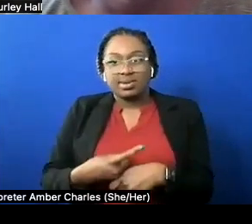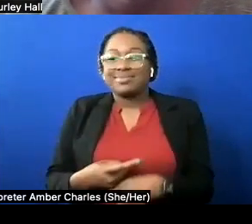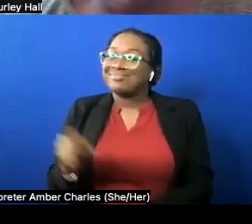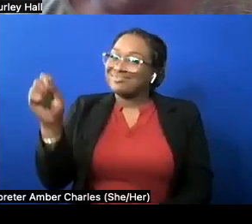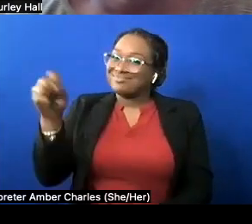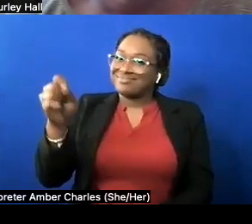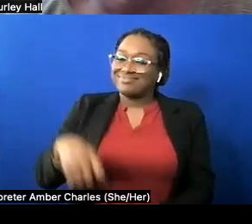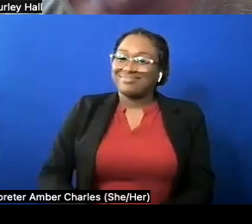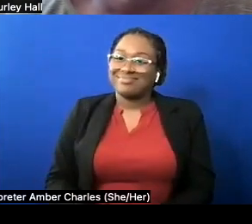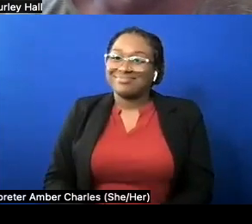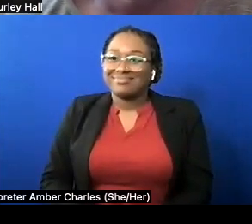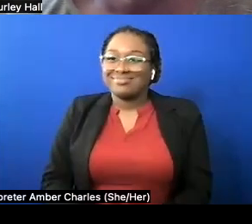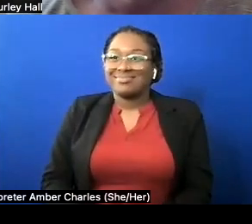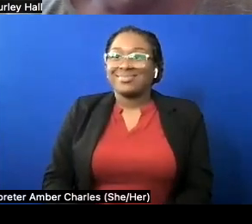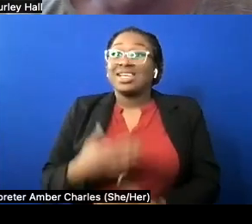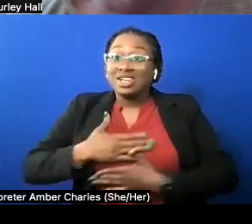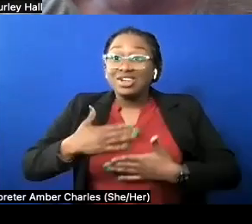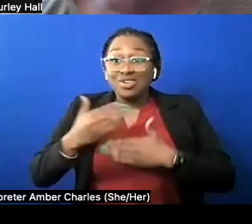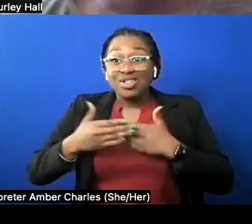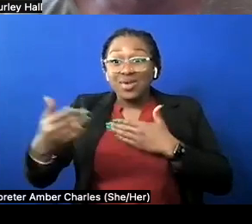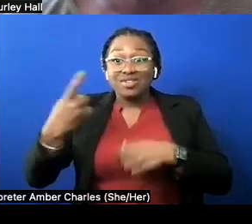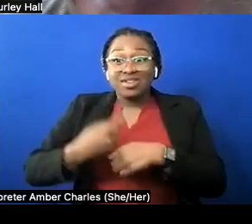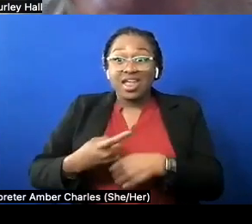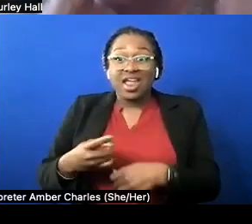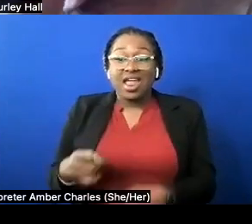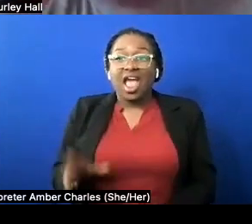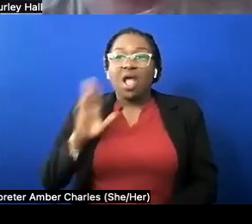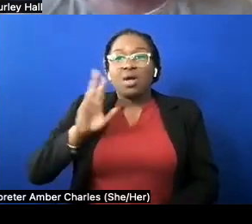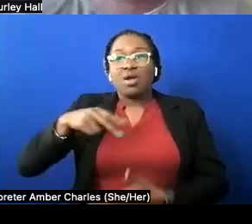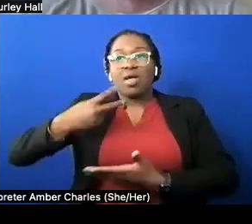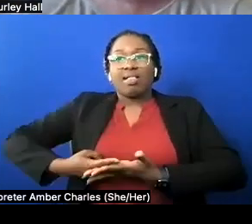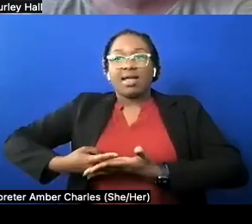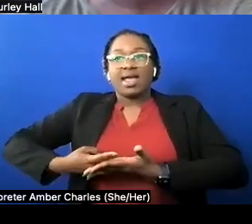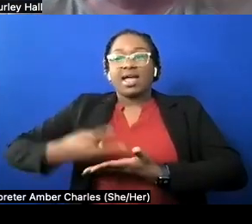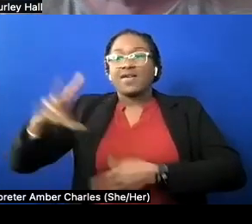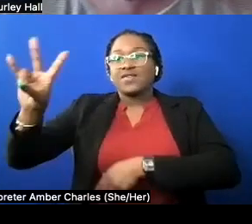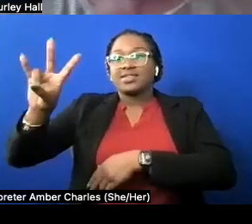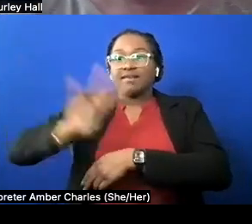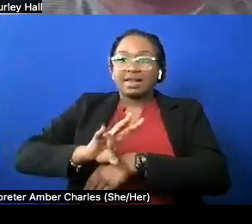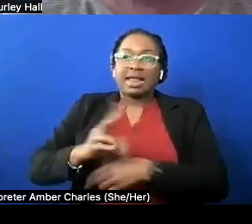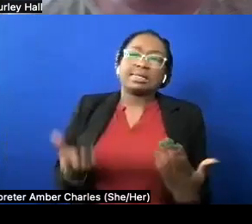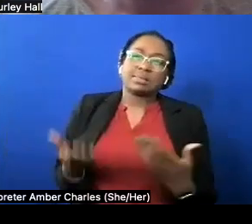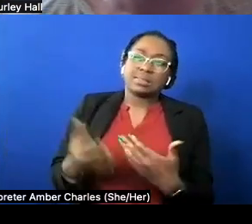So have a great rest of your day. I'm going to go lie down for like 7 days, probably.